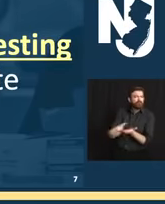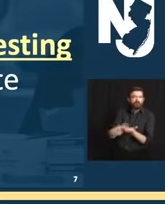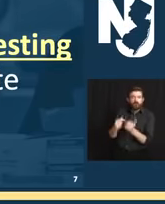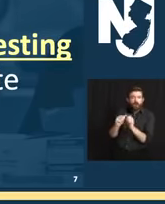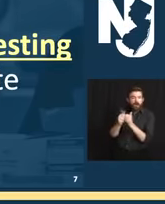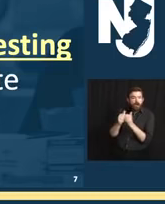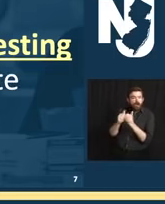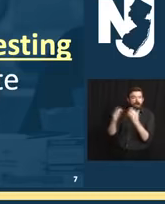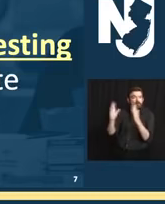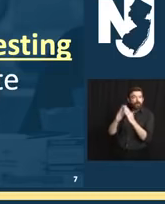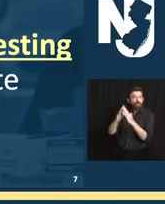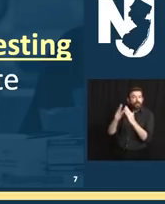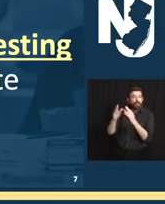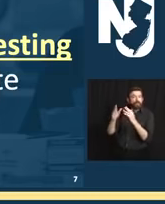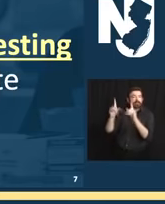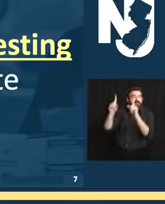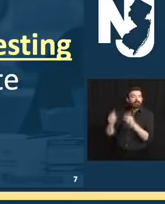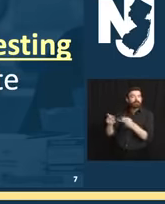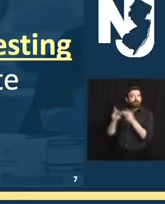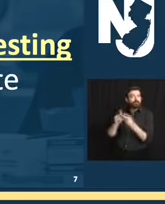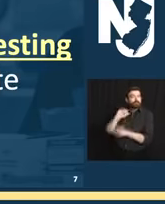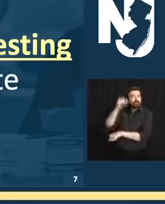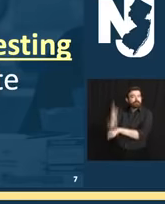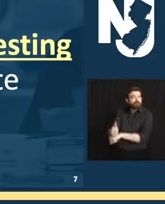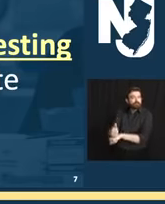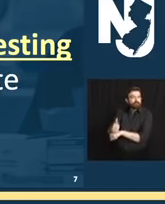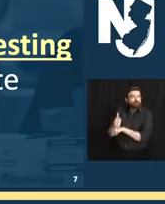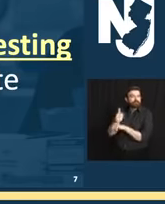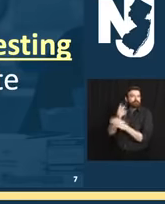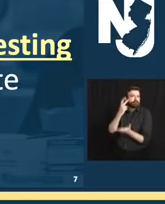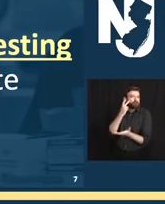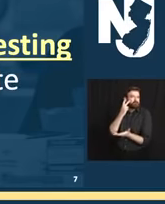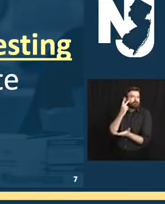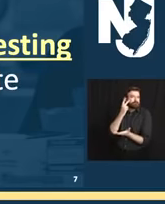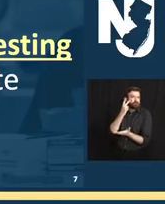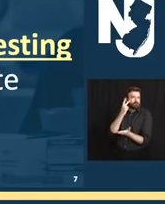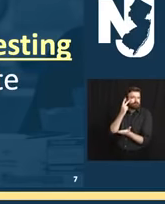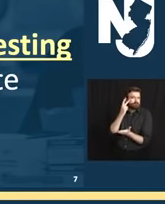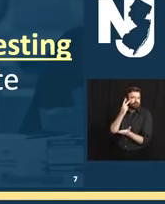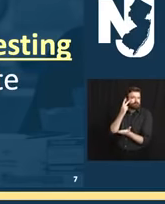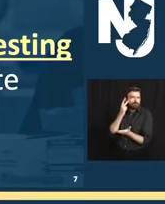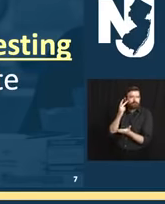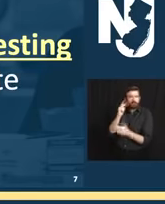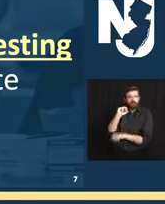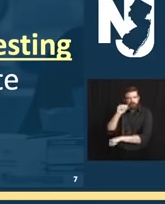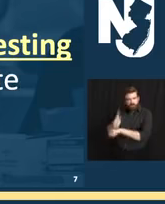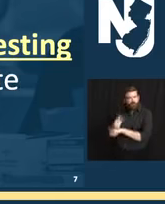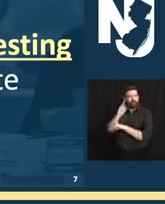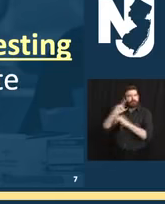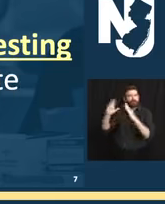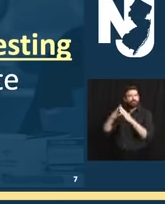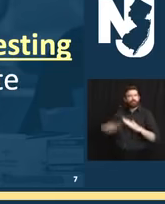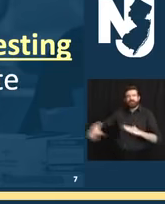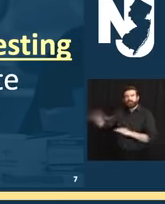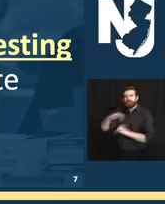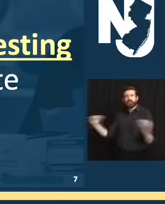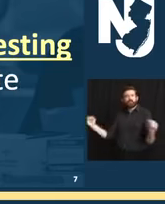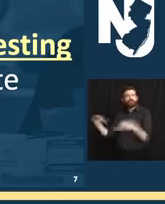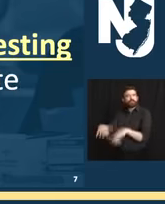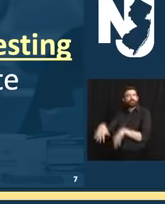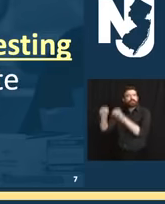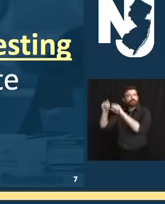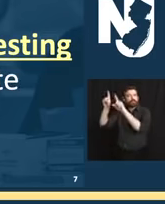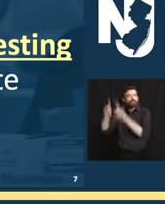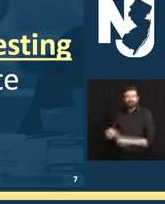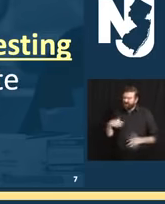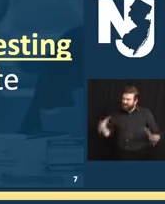sort of 3.0 next generation. Again, everybody get out there and get tested. And as more and more residents are getting back